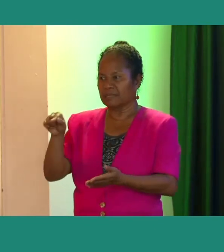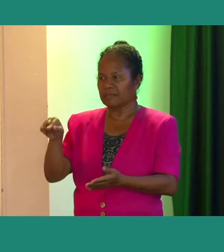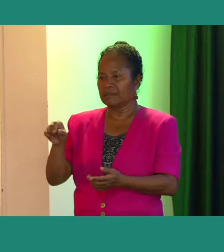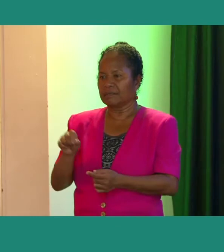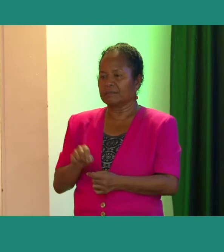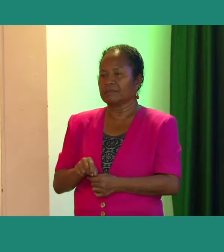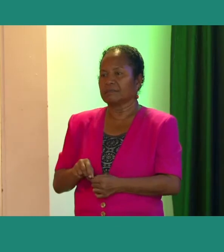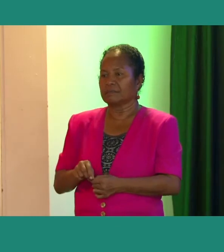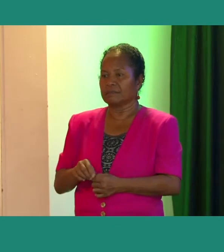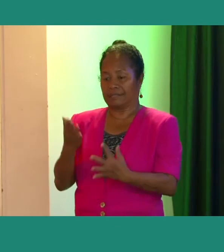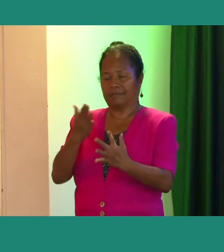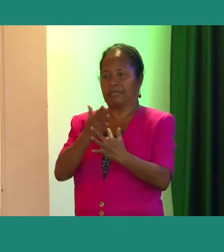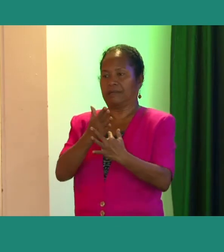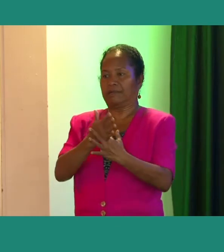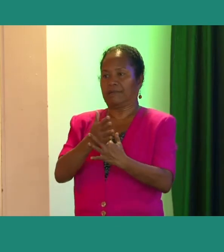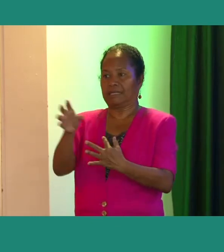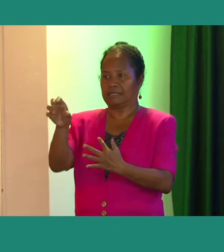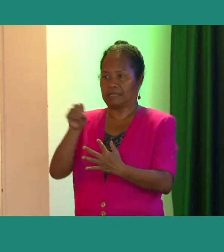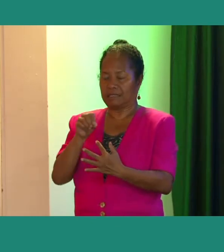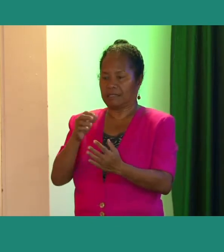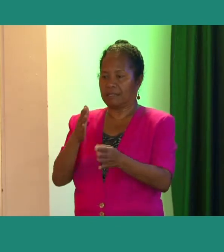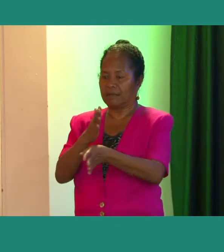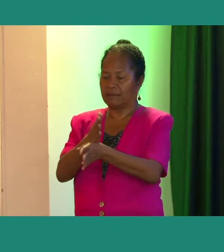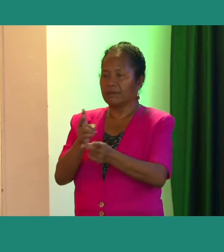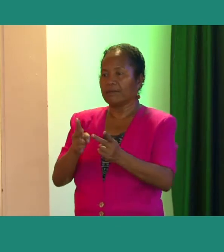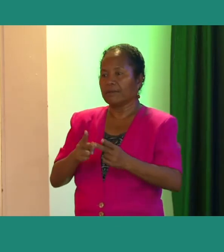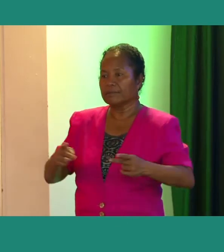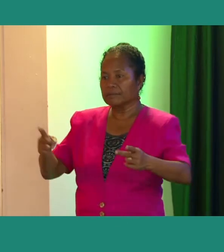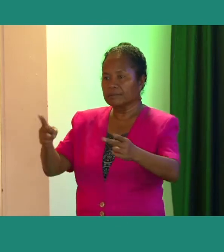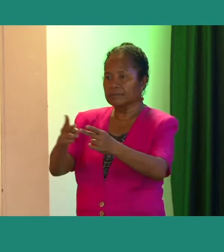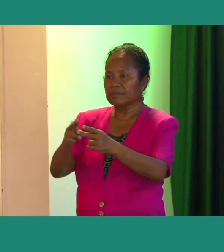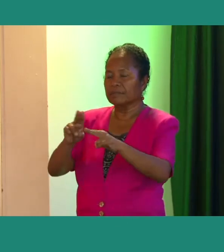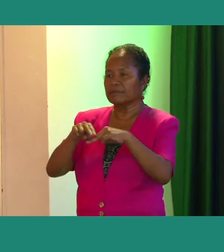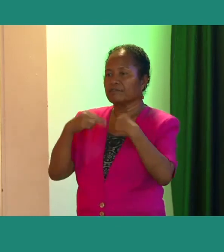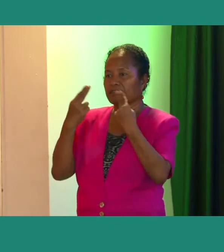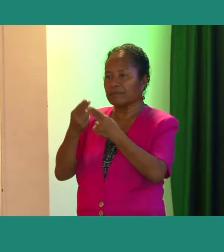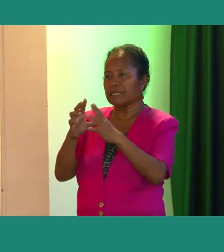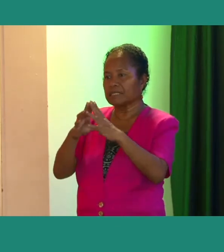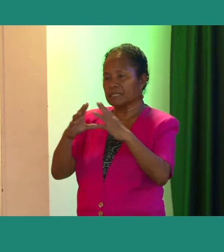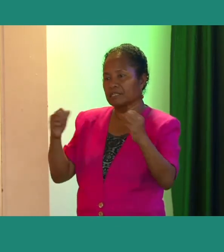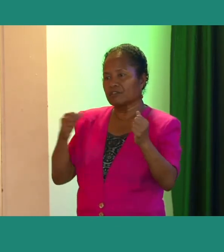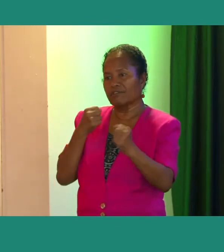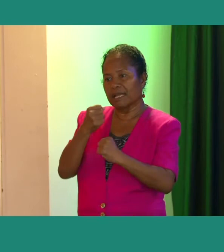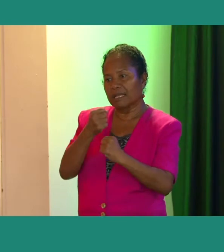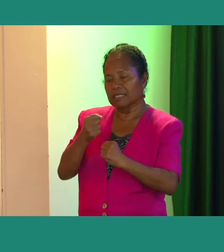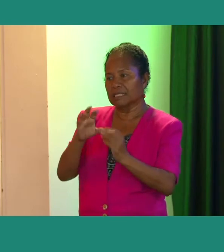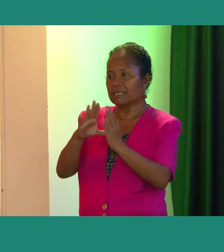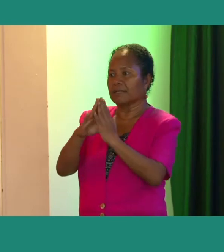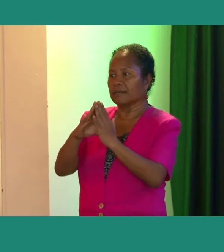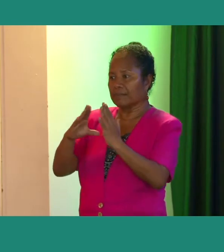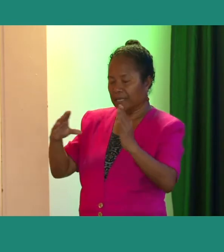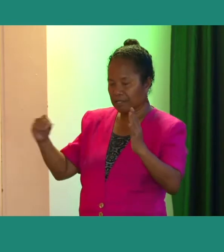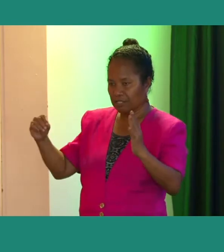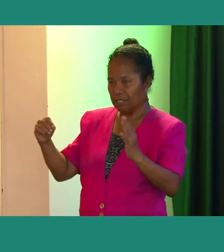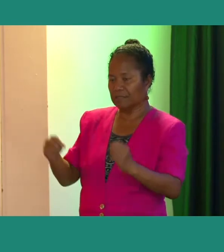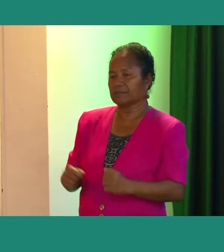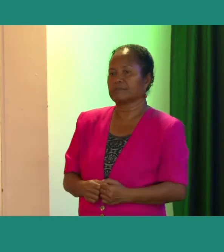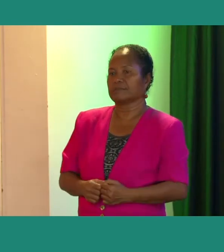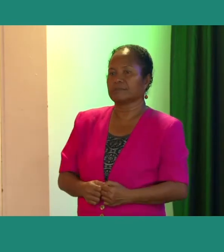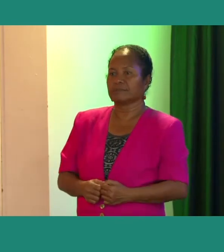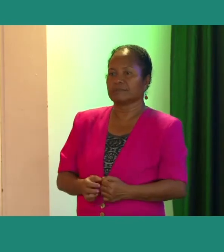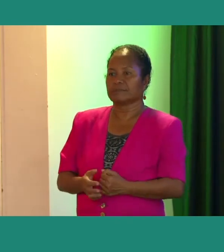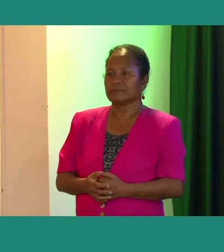the report. This is the workplace response to family and sexual violence in PNG, measuring the business